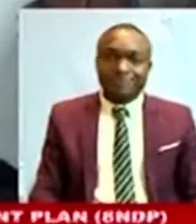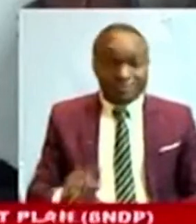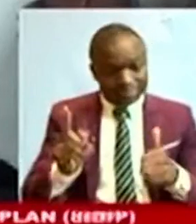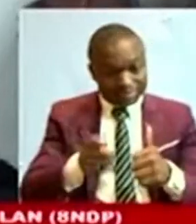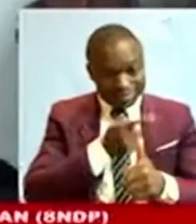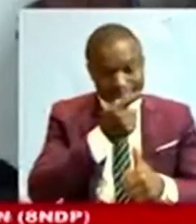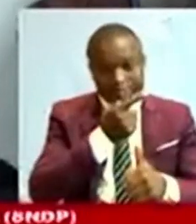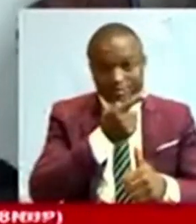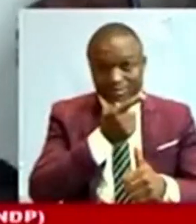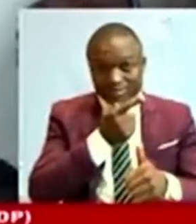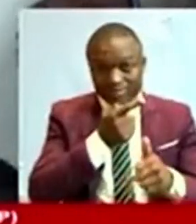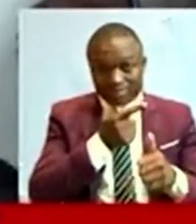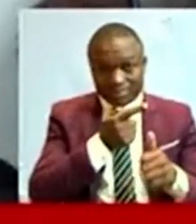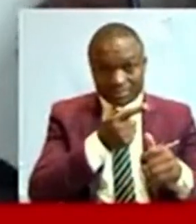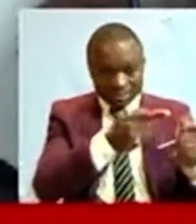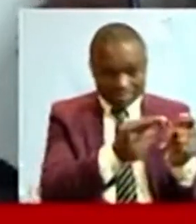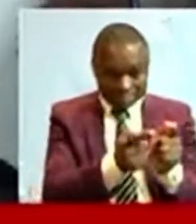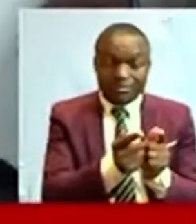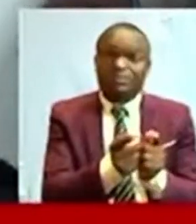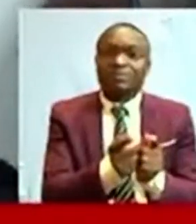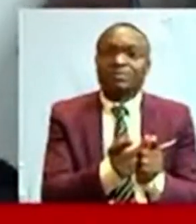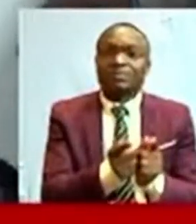indicator, Honorable Chair